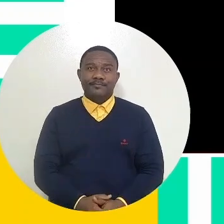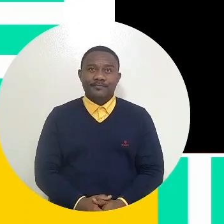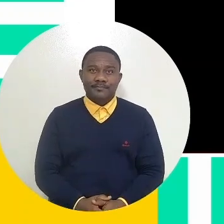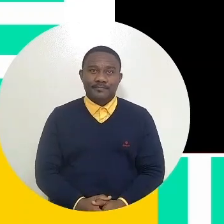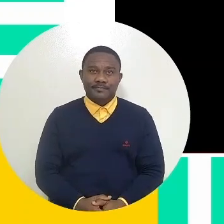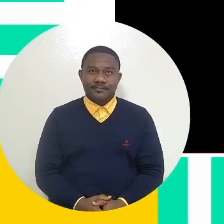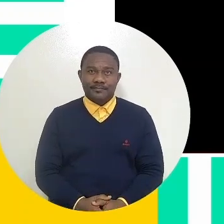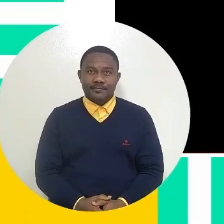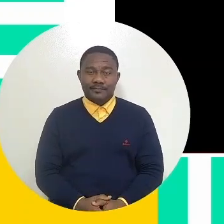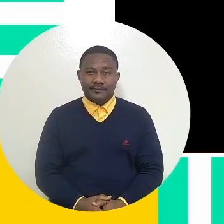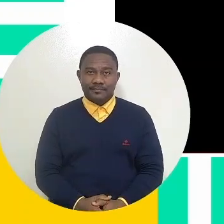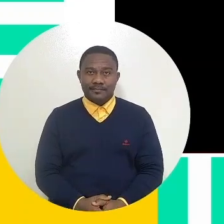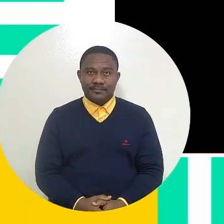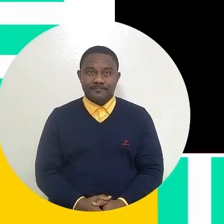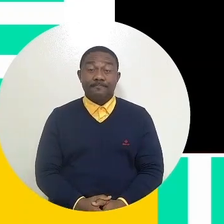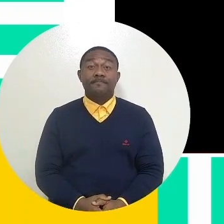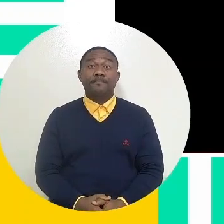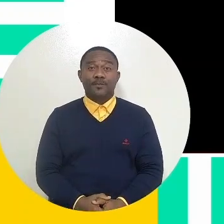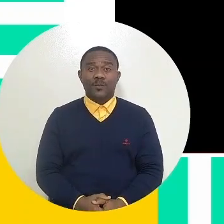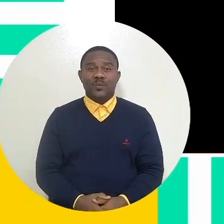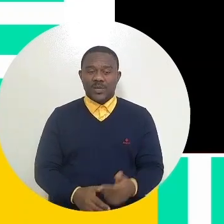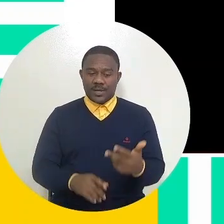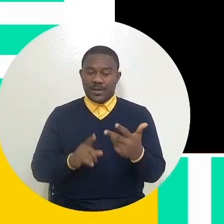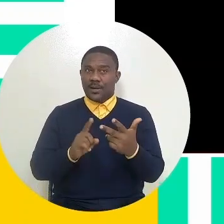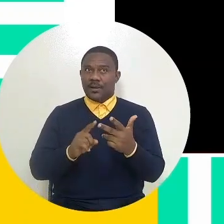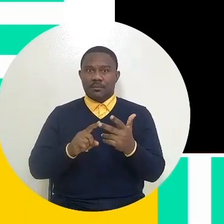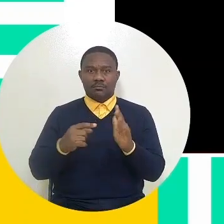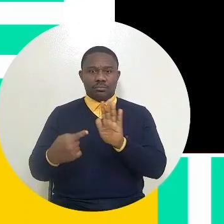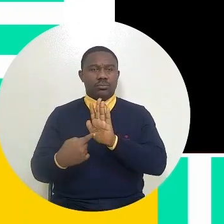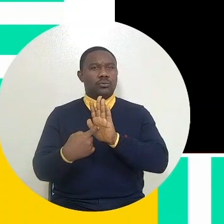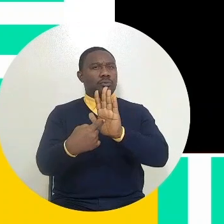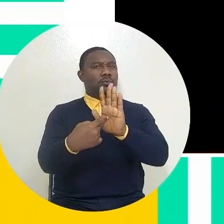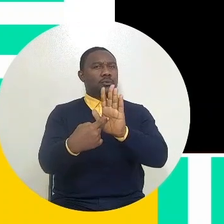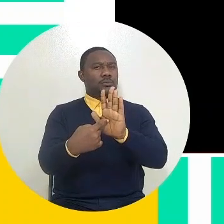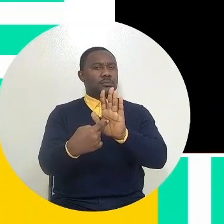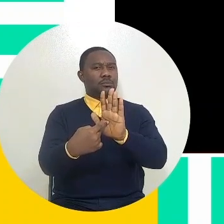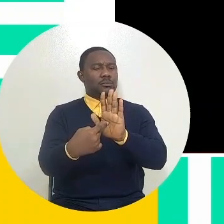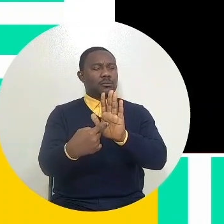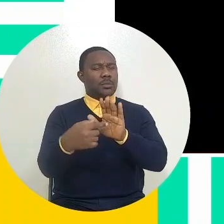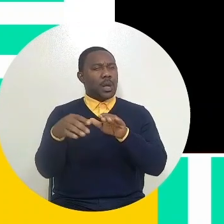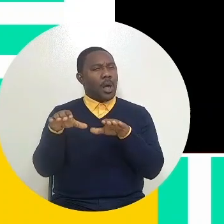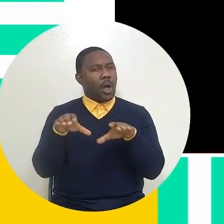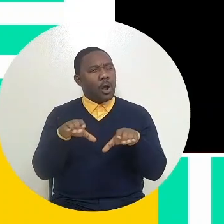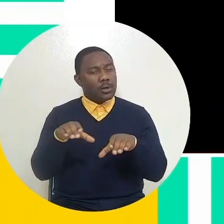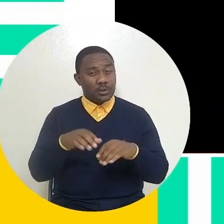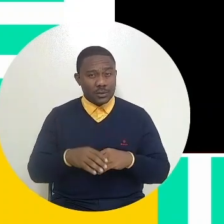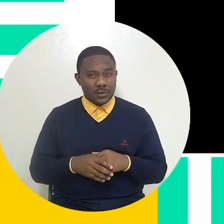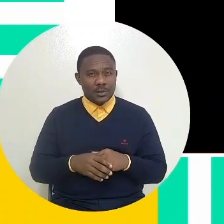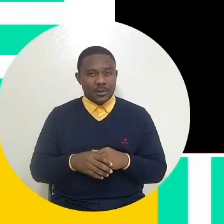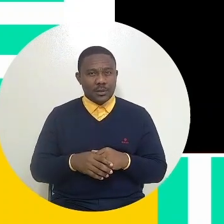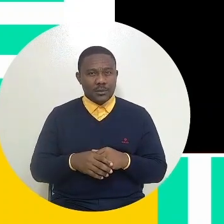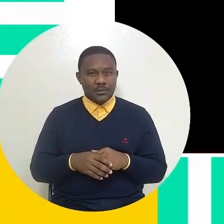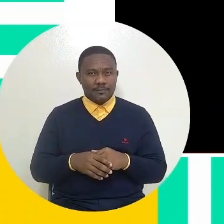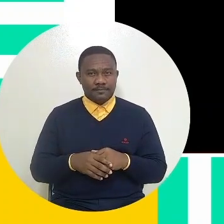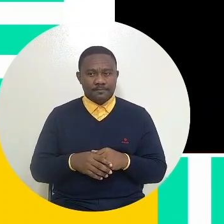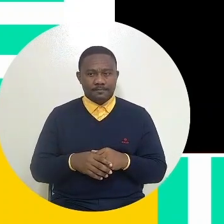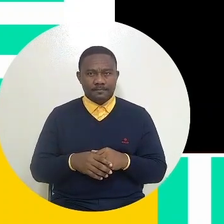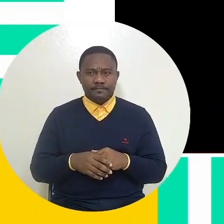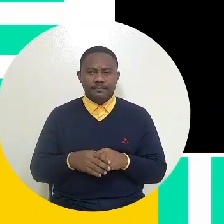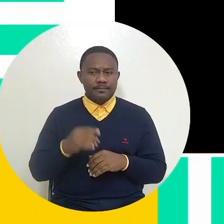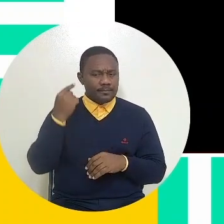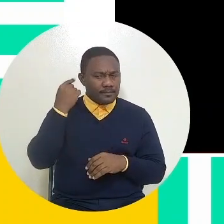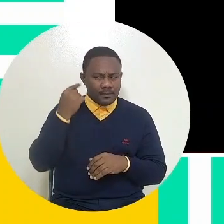thing I say concerning brands, as we know, is about visibility. This is the point. An undiscovered genius has